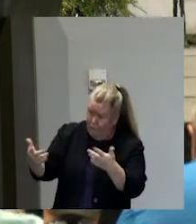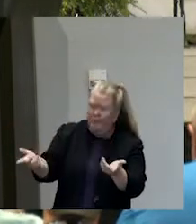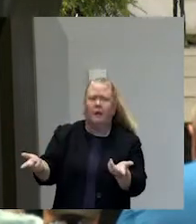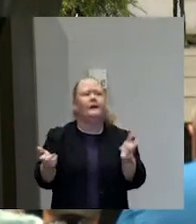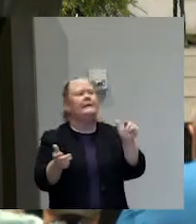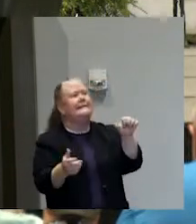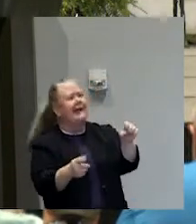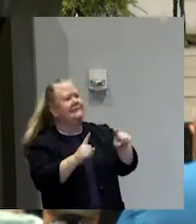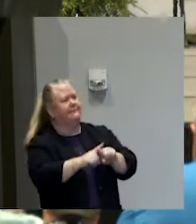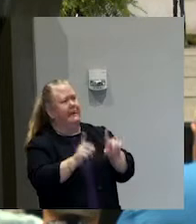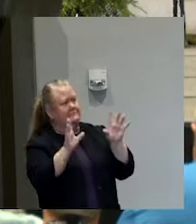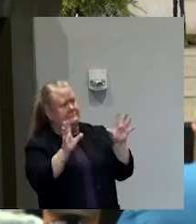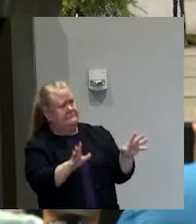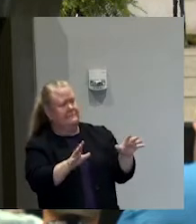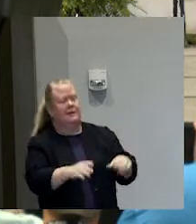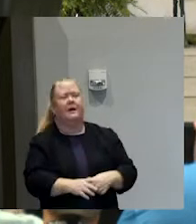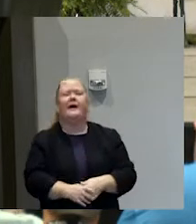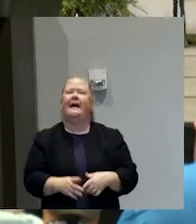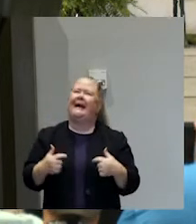but